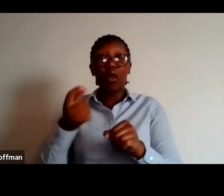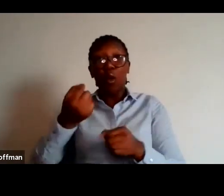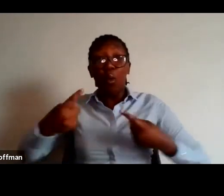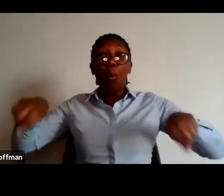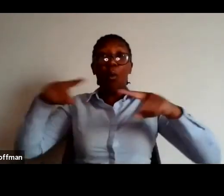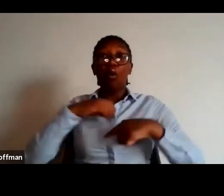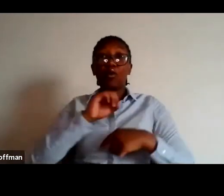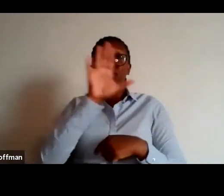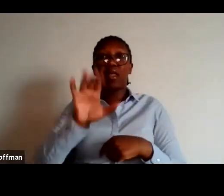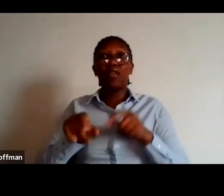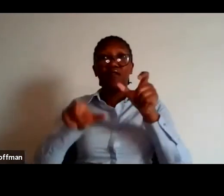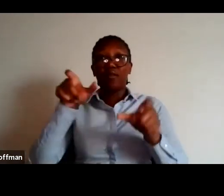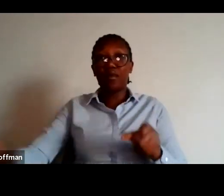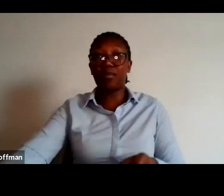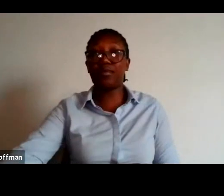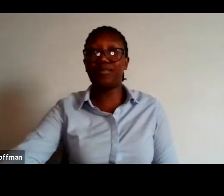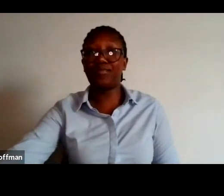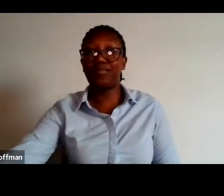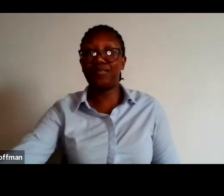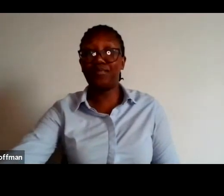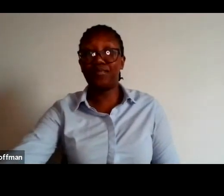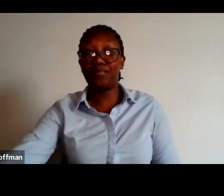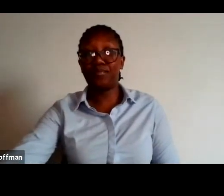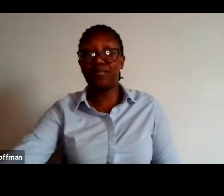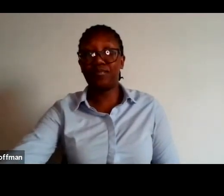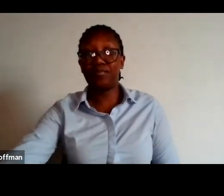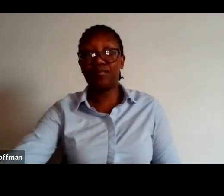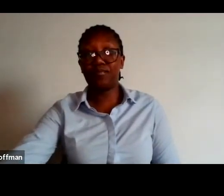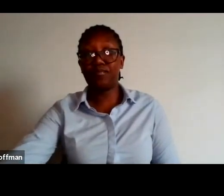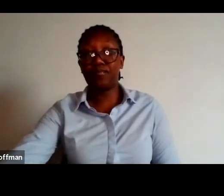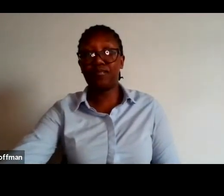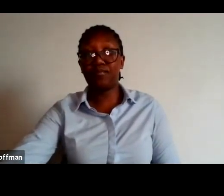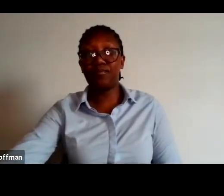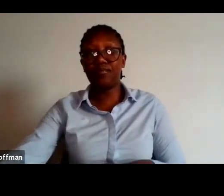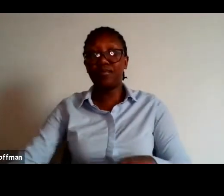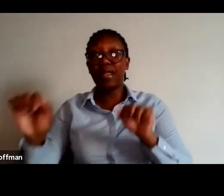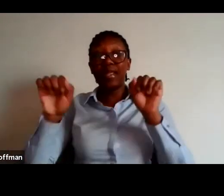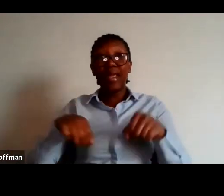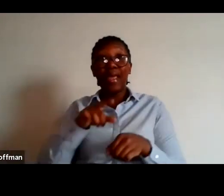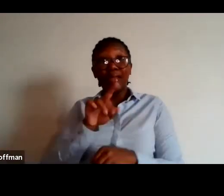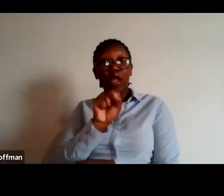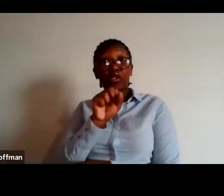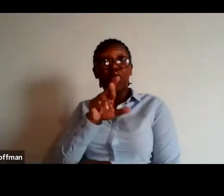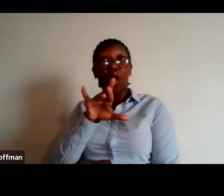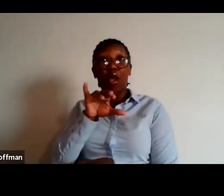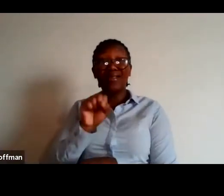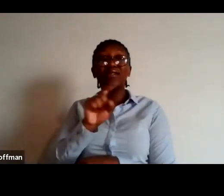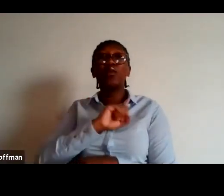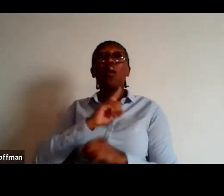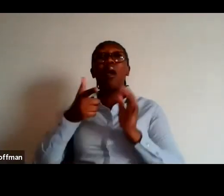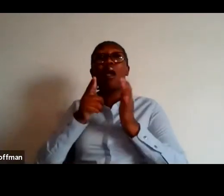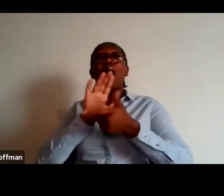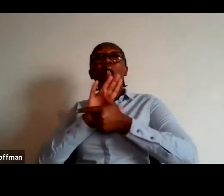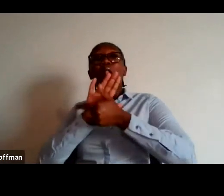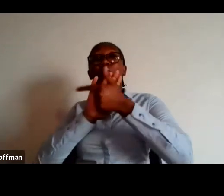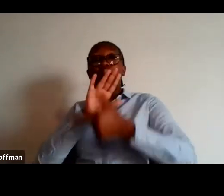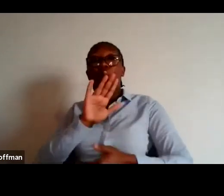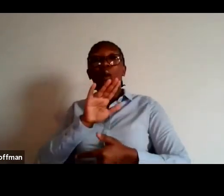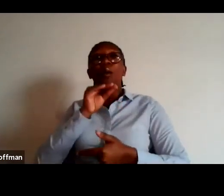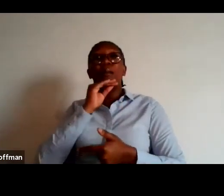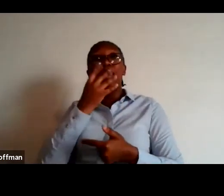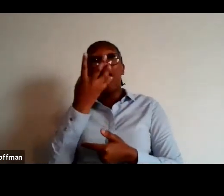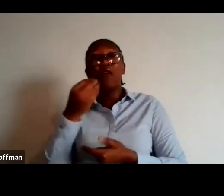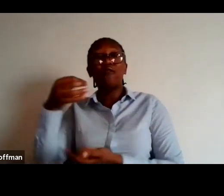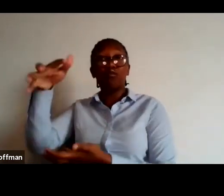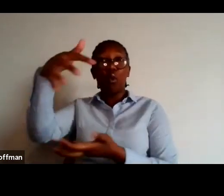Africans. Once again, SARS by law is mandated to collect revenue due, as well